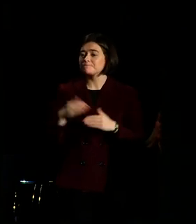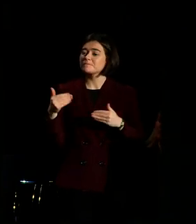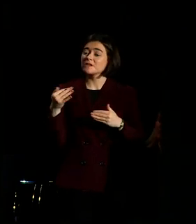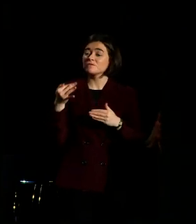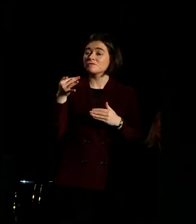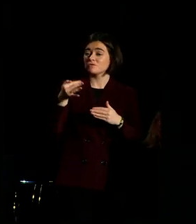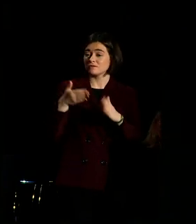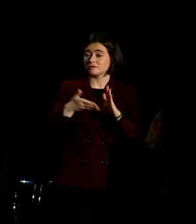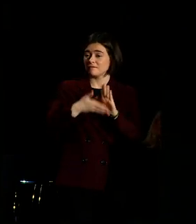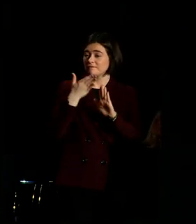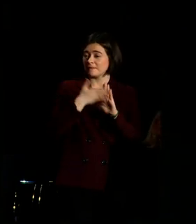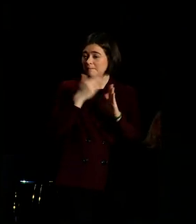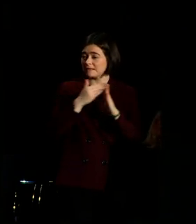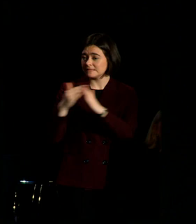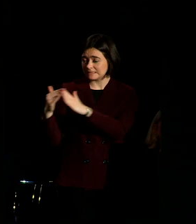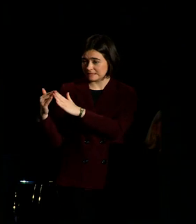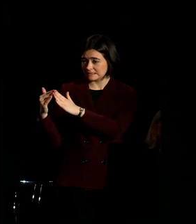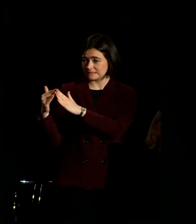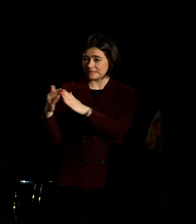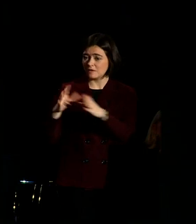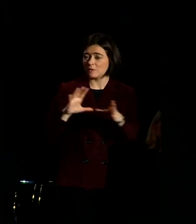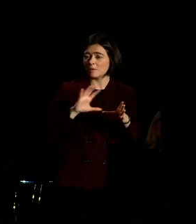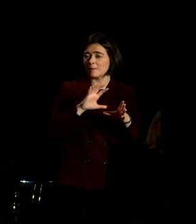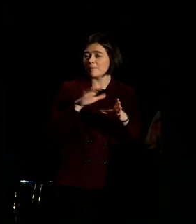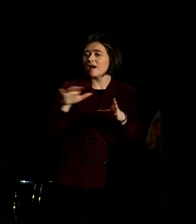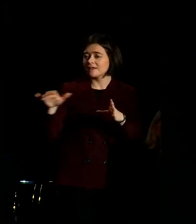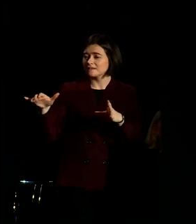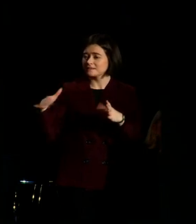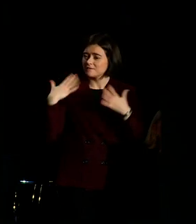our barracks, there were piles of